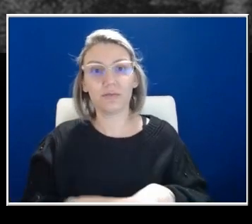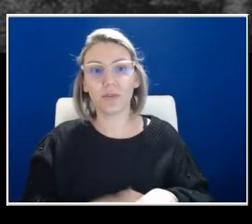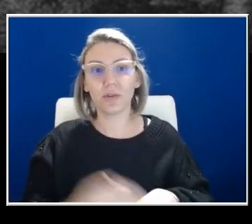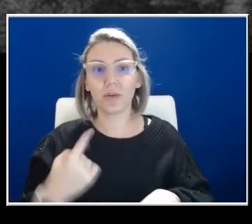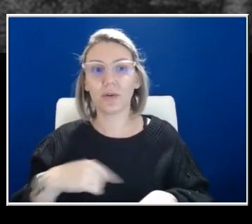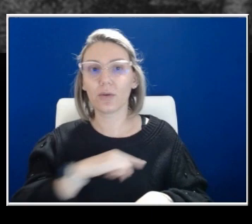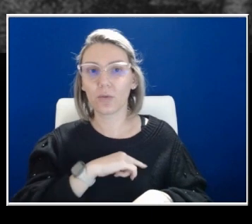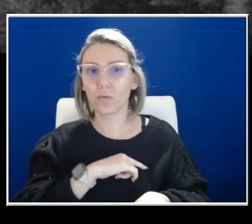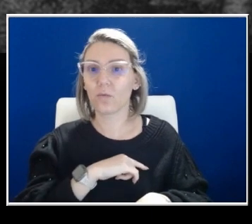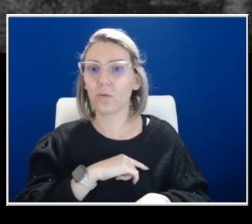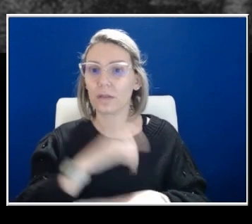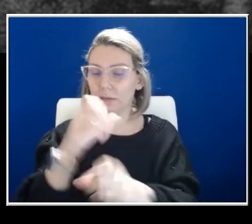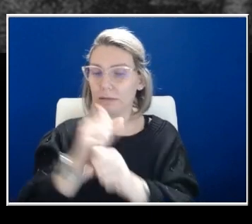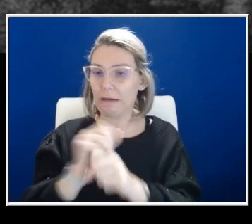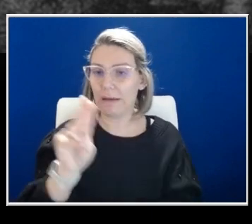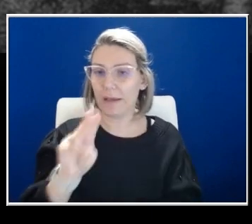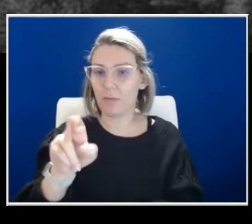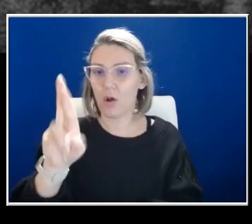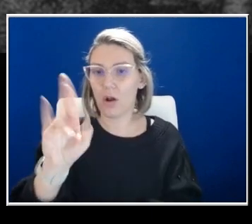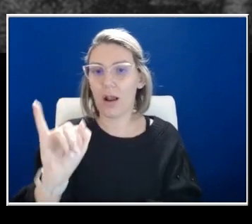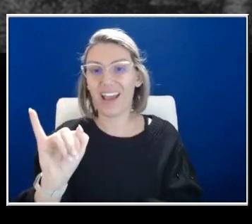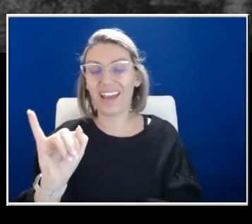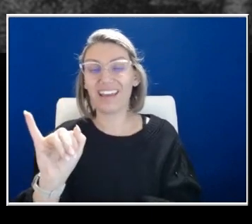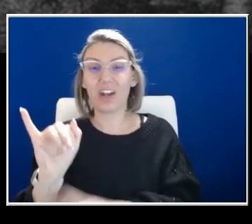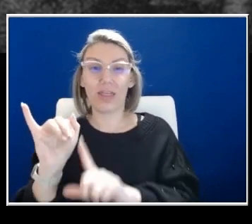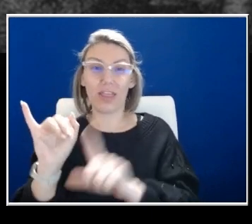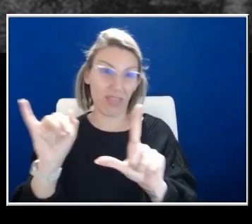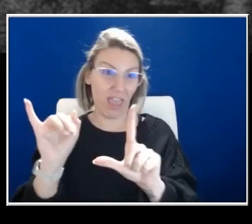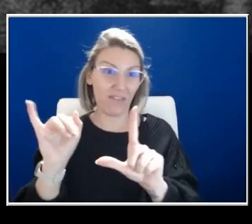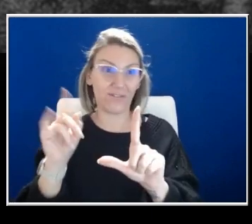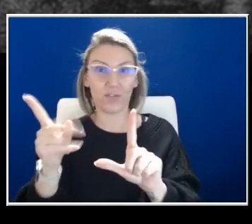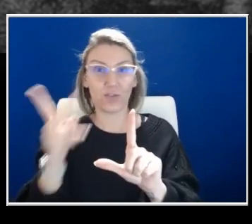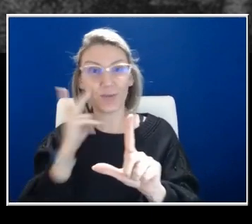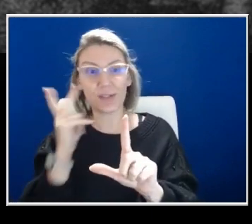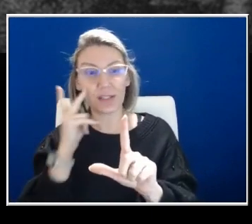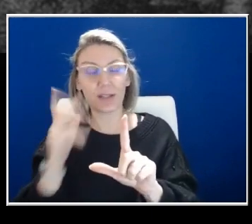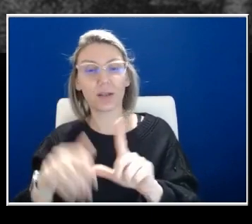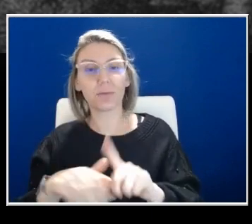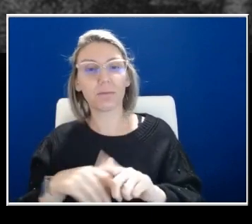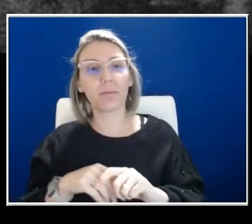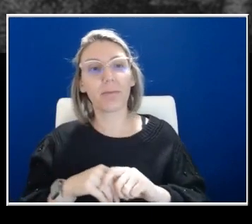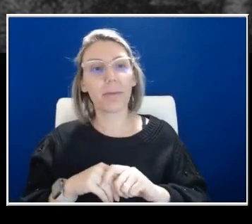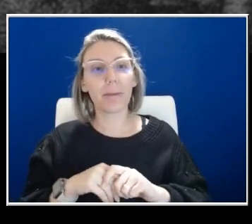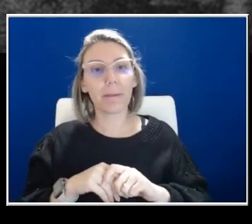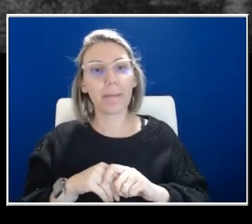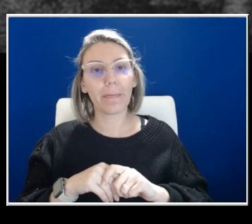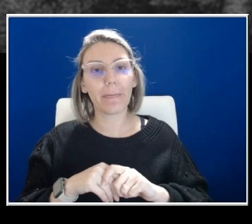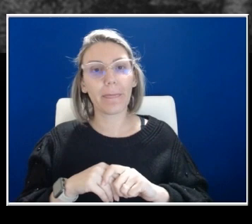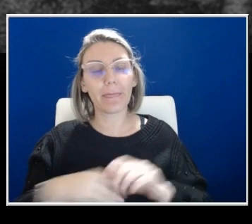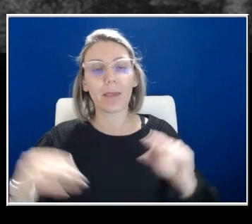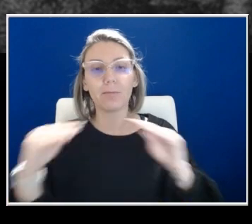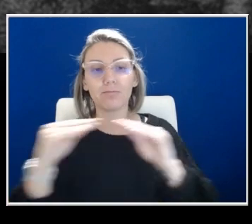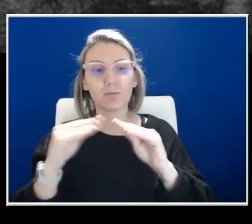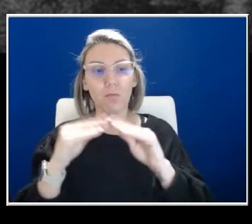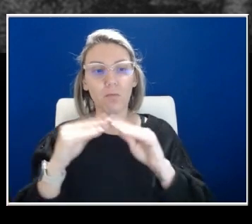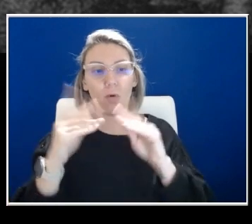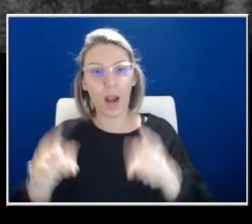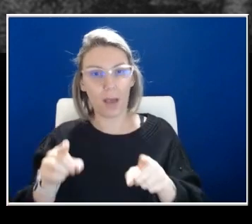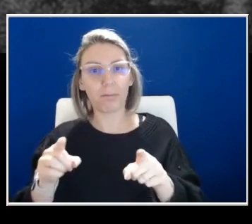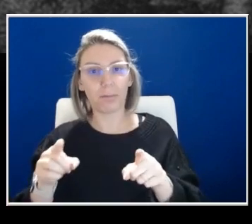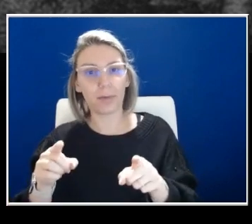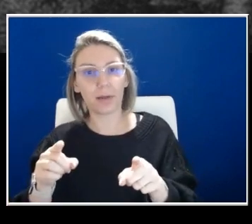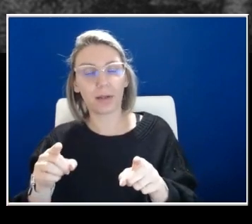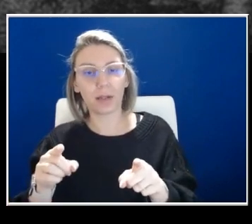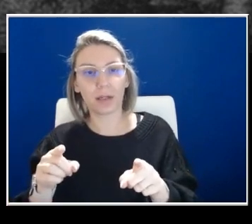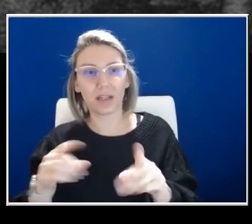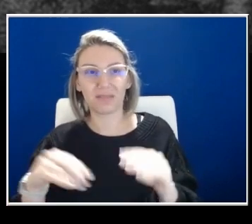MRI, and what you're seeing on the left really is the fact that there was a lot more going on, much more